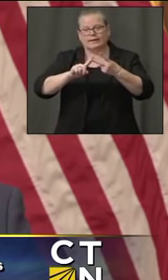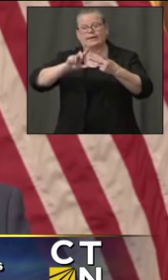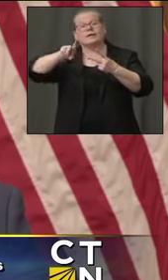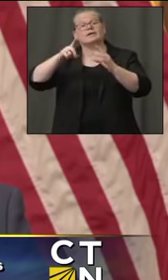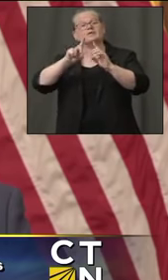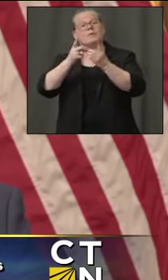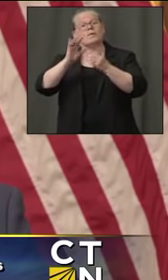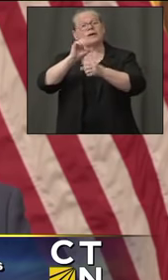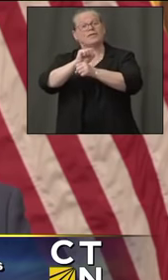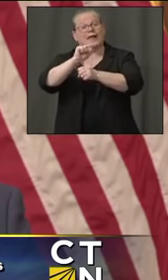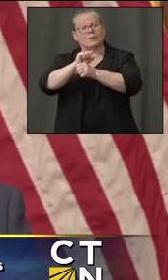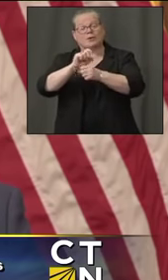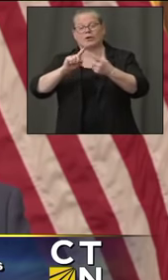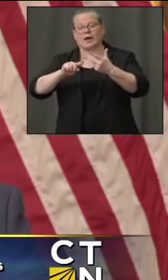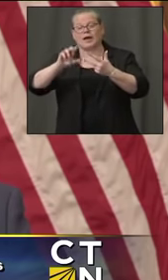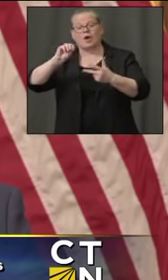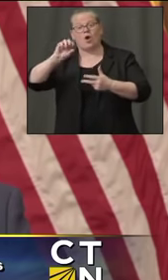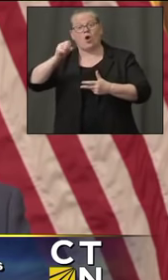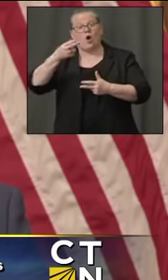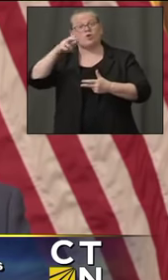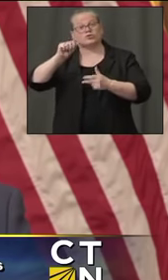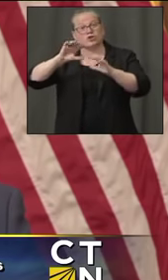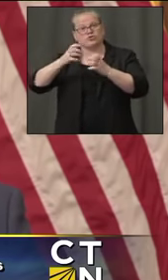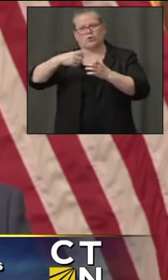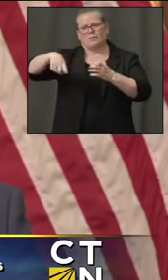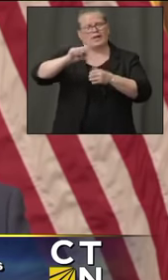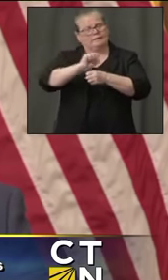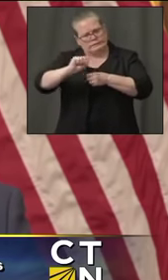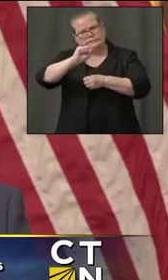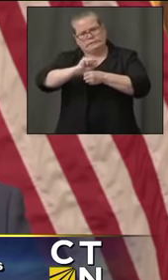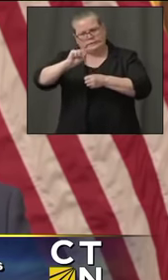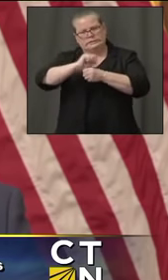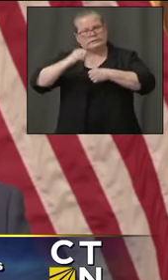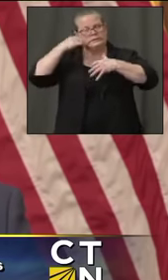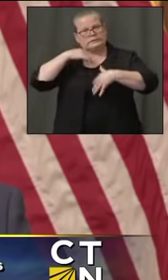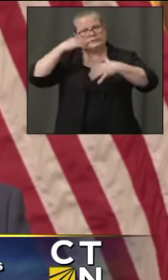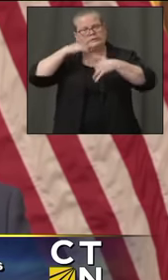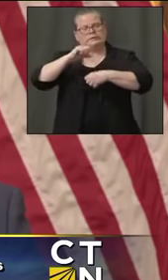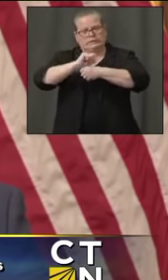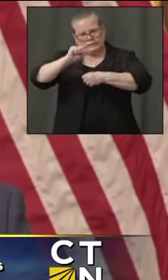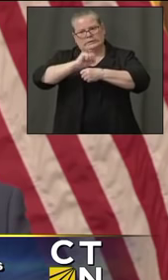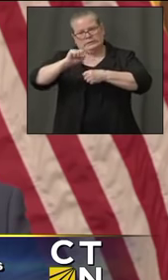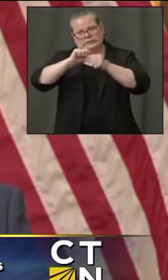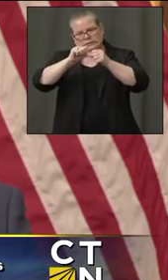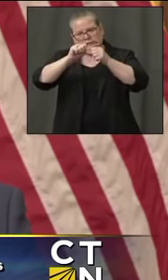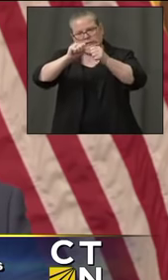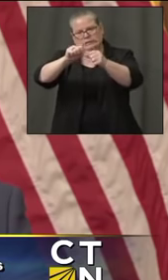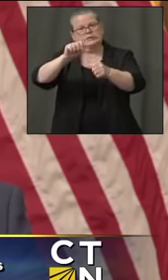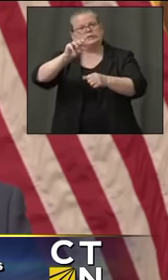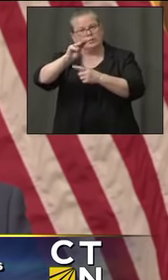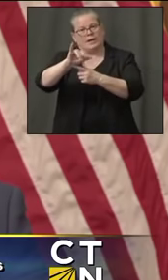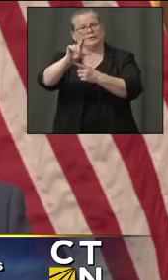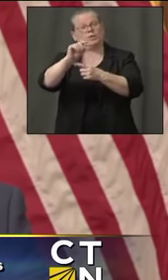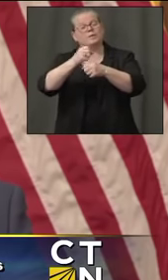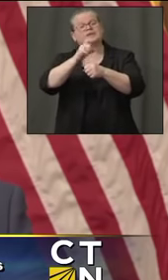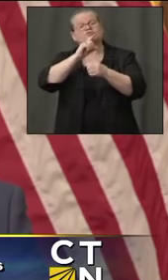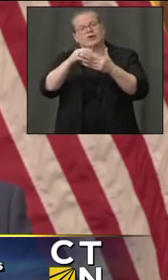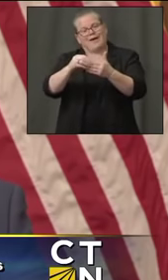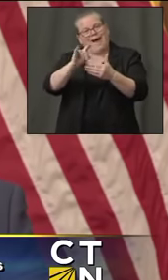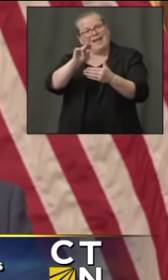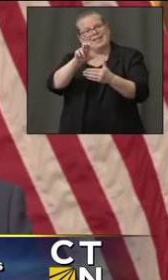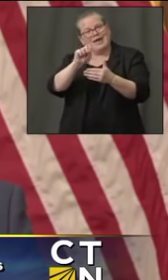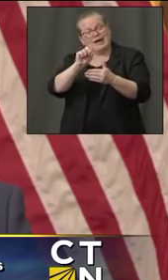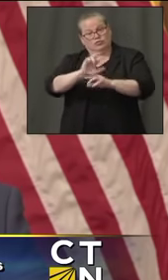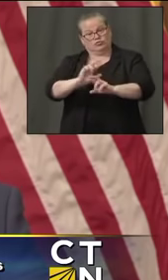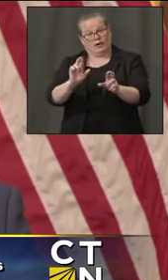worked tirelessly and continuously to work as we're working to May 20th to make sure that we have guidelines, but also recourses based